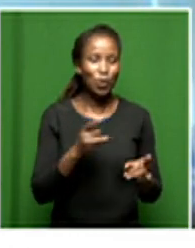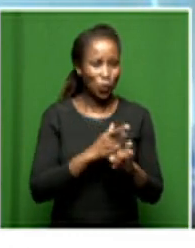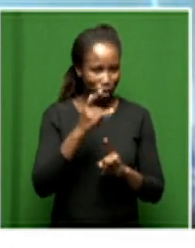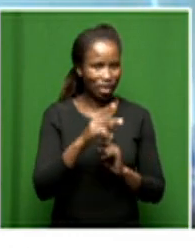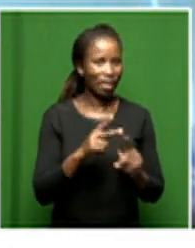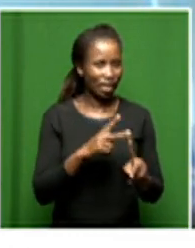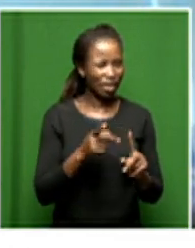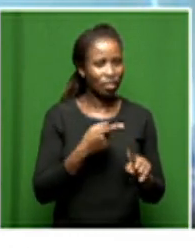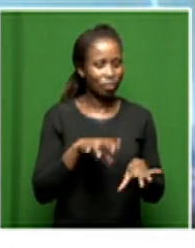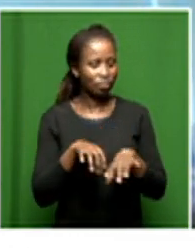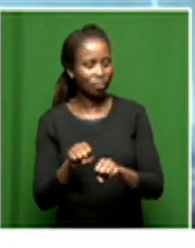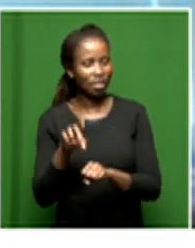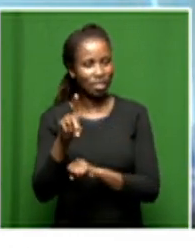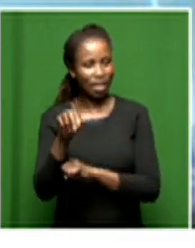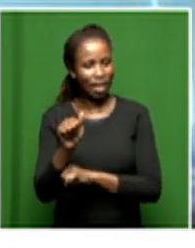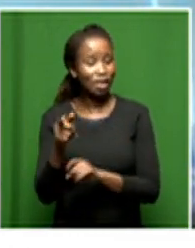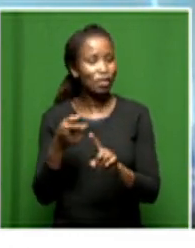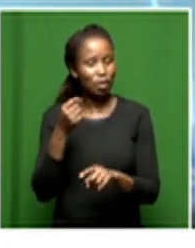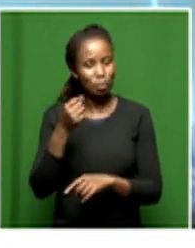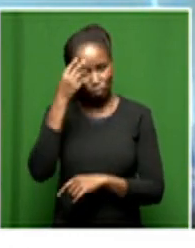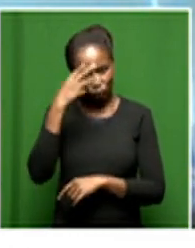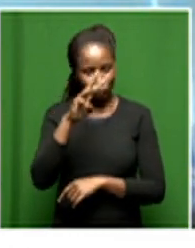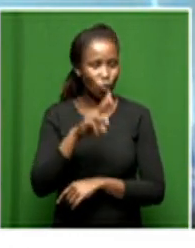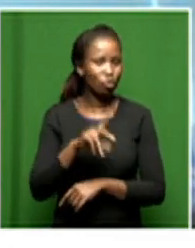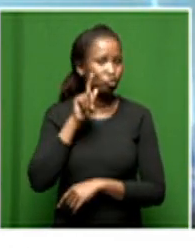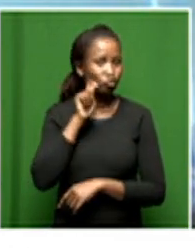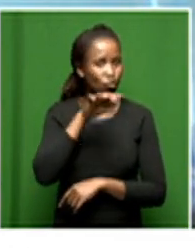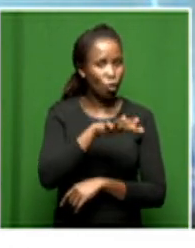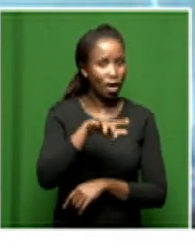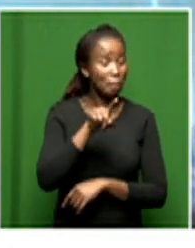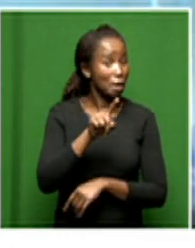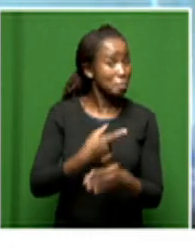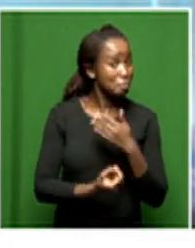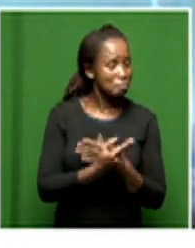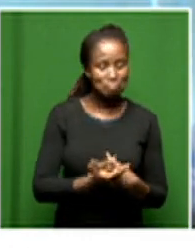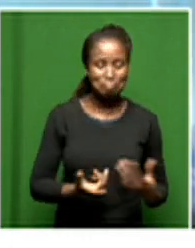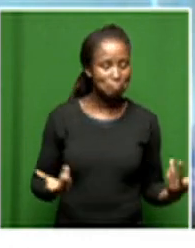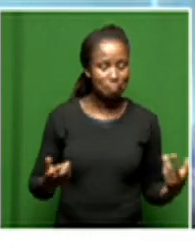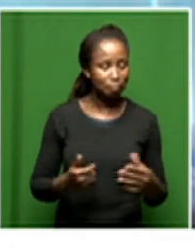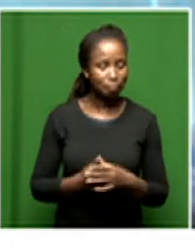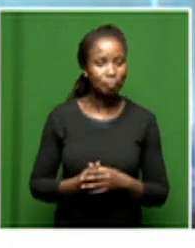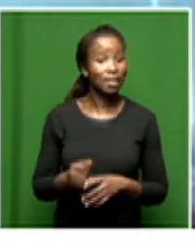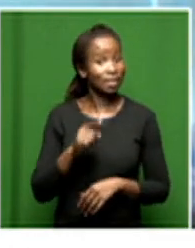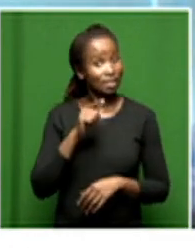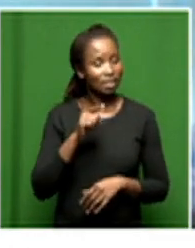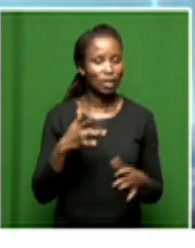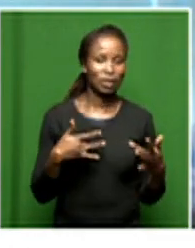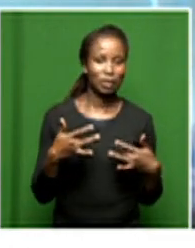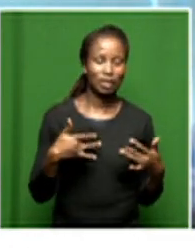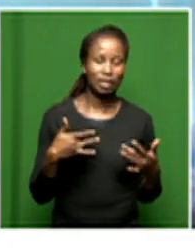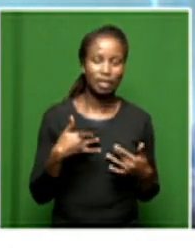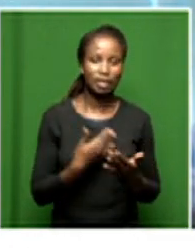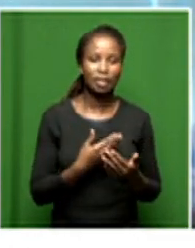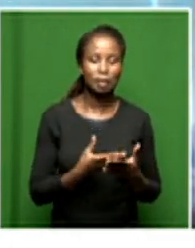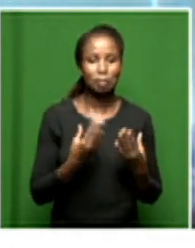DA in the nation's capital, in Pretoria and Tshwane, and they weren't able to do so. And that would concern them somewhat, that they